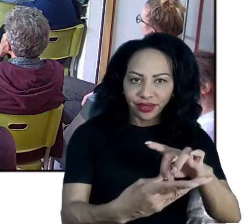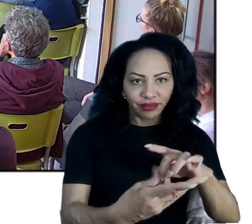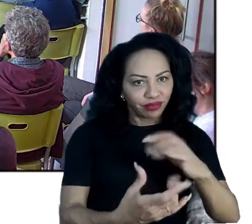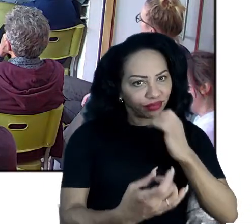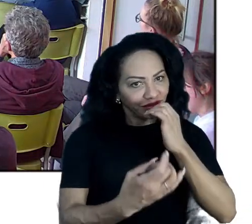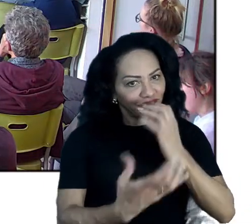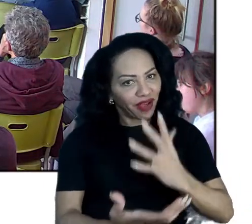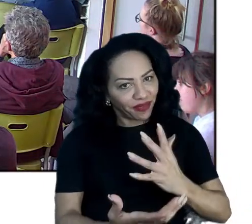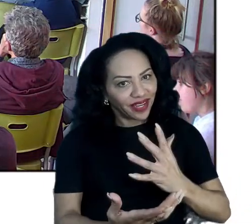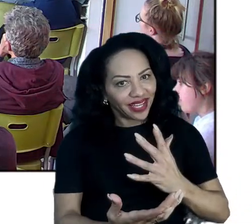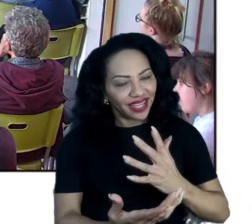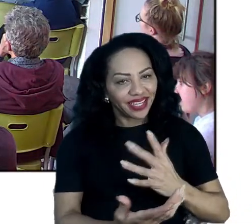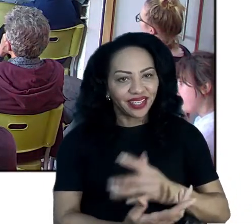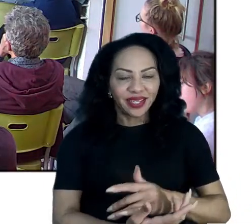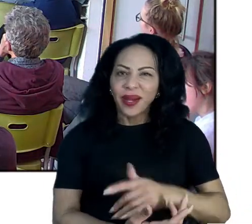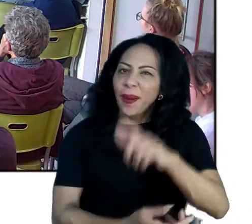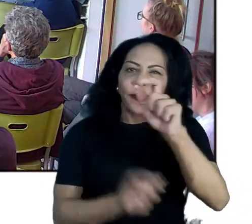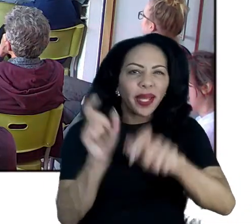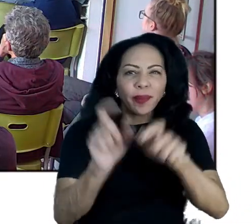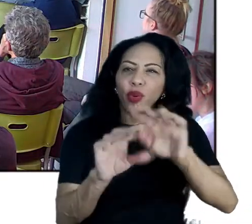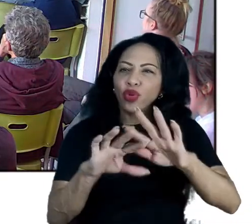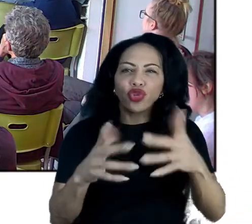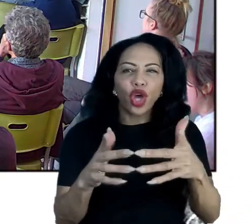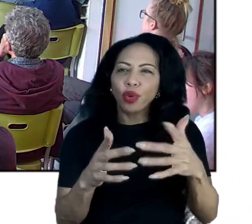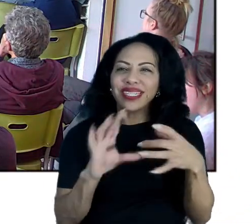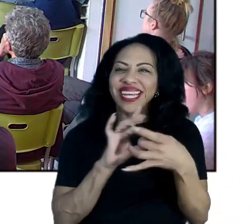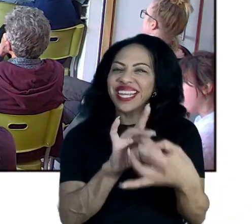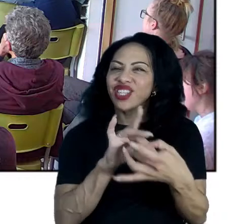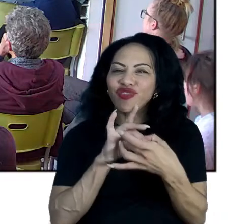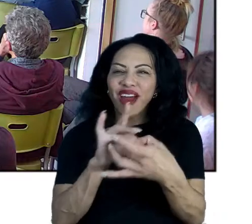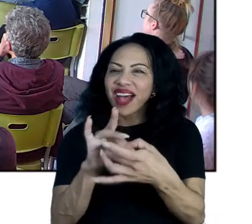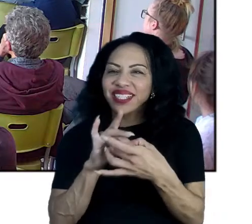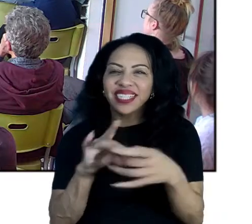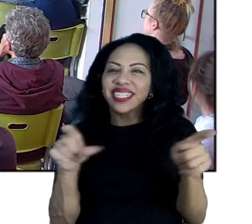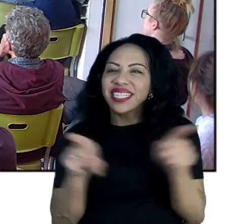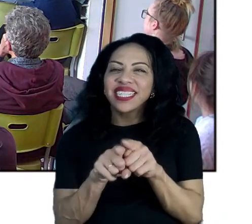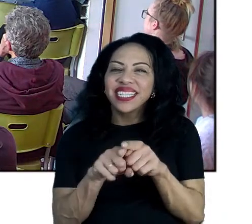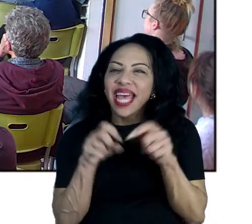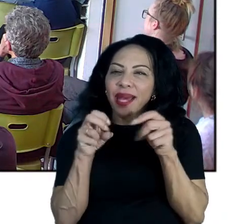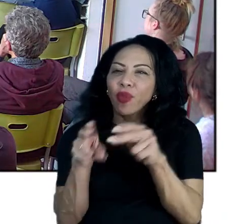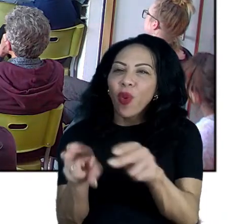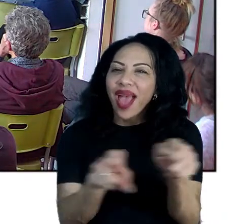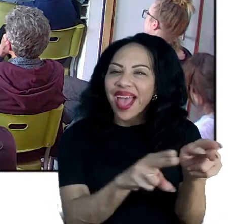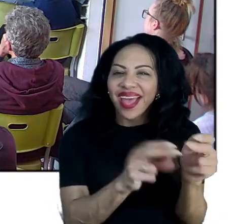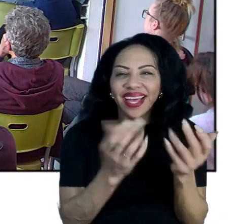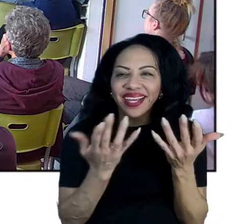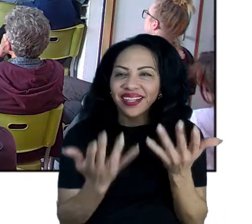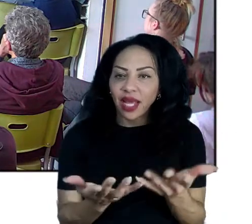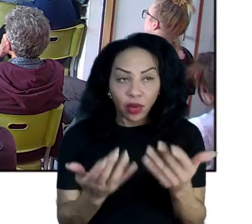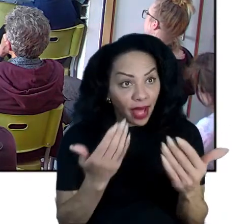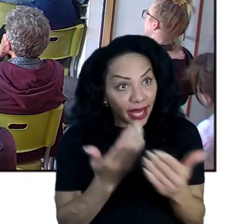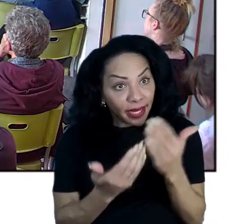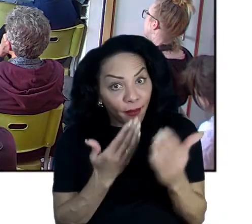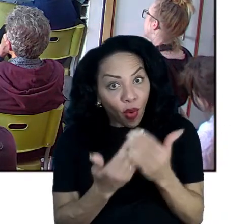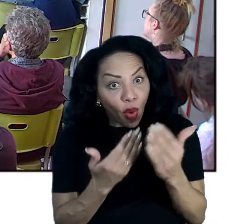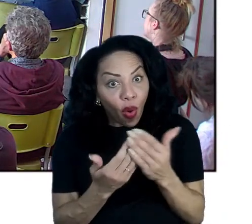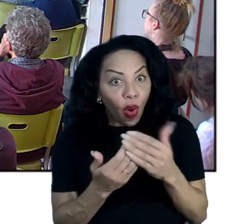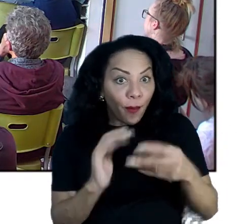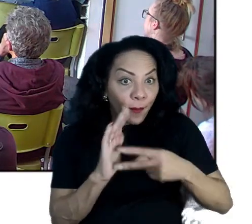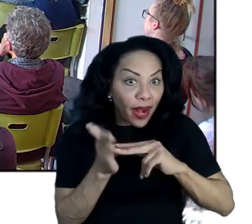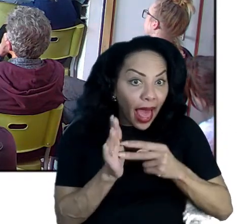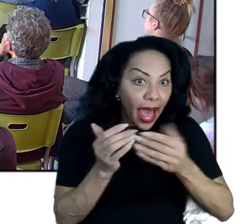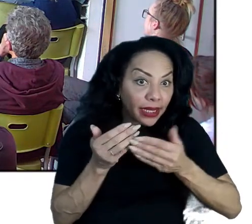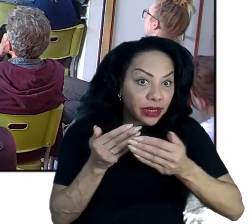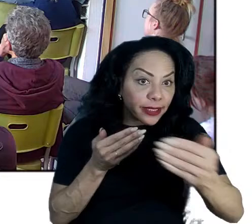socially today in the same way with the technology. So have you got anything more in the pipeline? I haven't got anything more in the pipeline at the moment. I would love